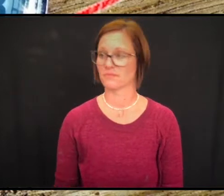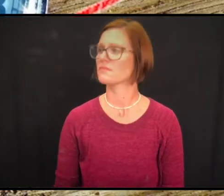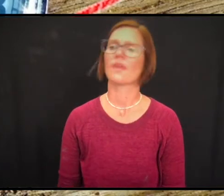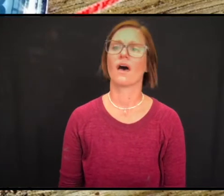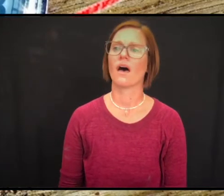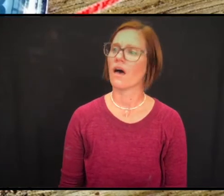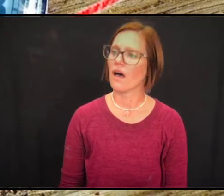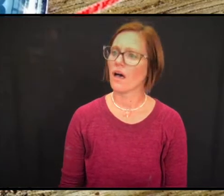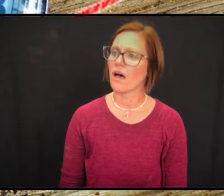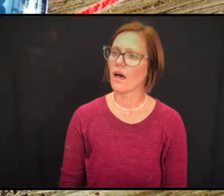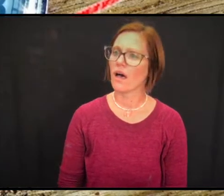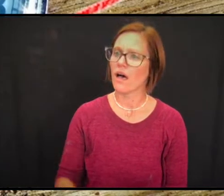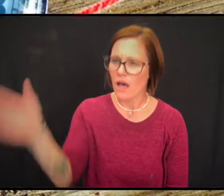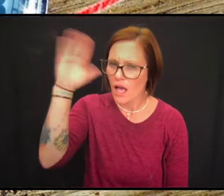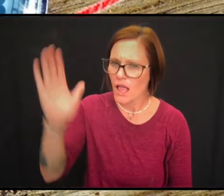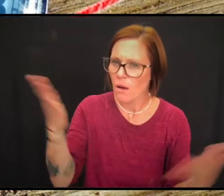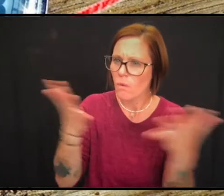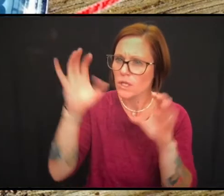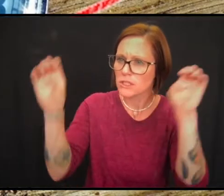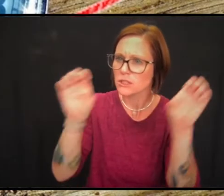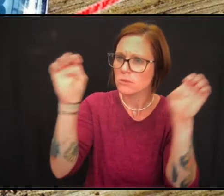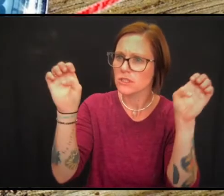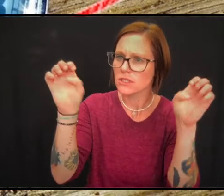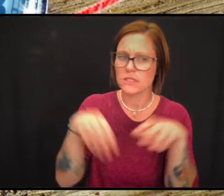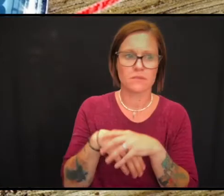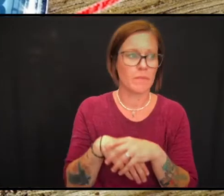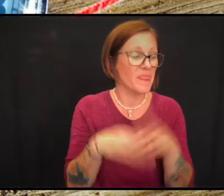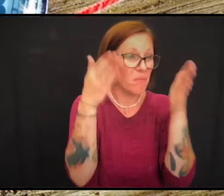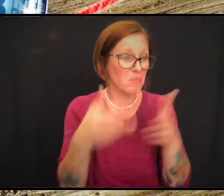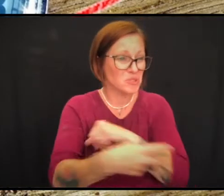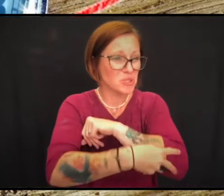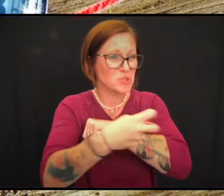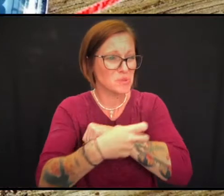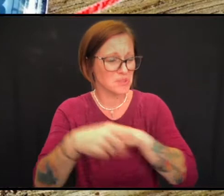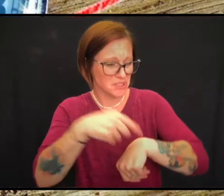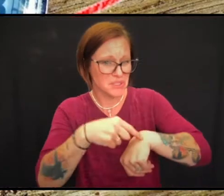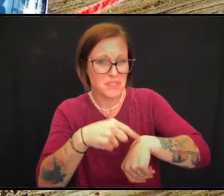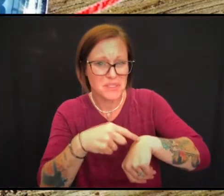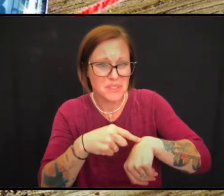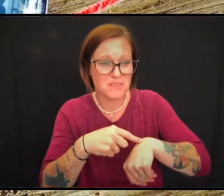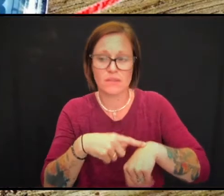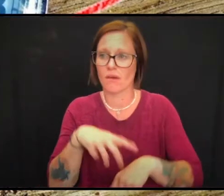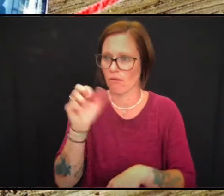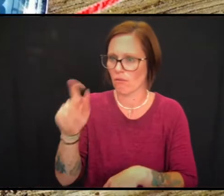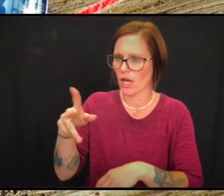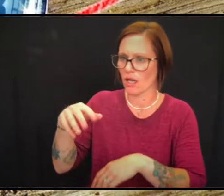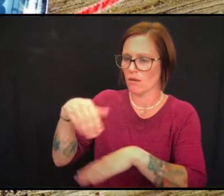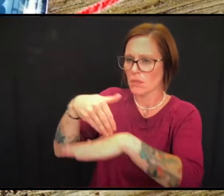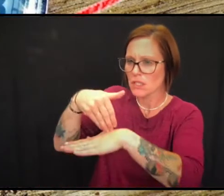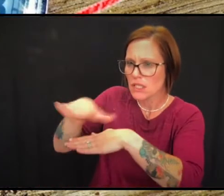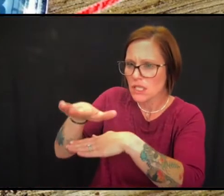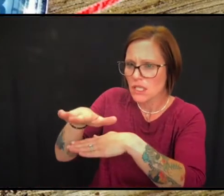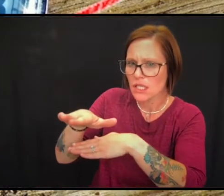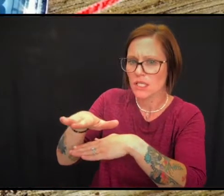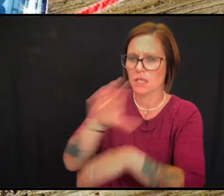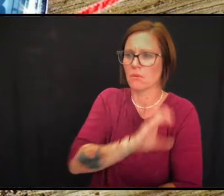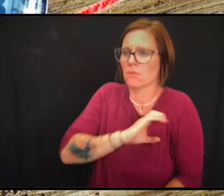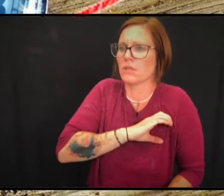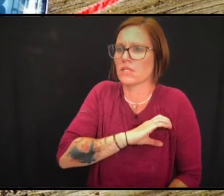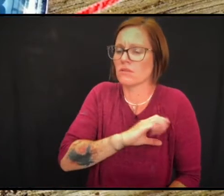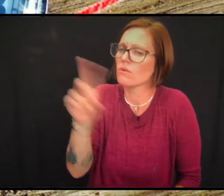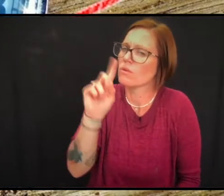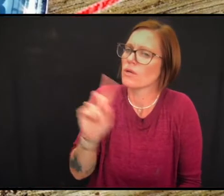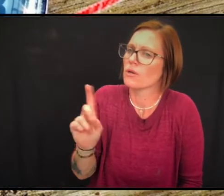What's your emergency? Someone stole my watch. We will send the police. Where are you? Mary's jewelry